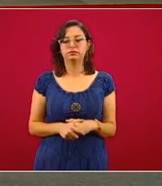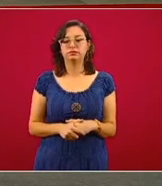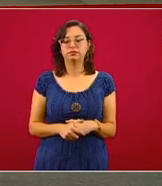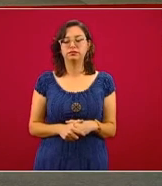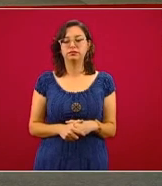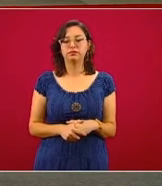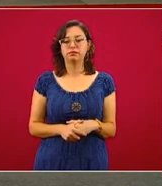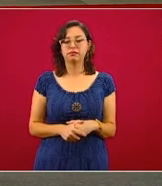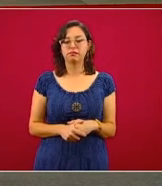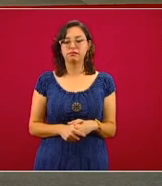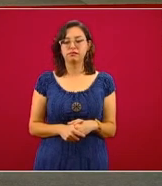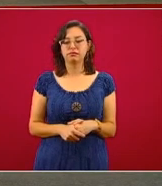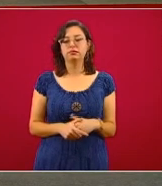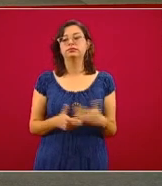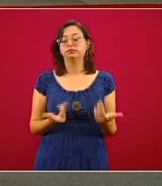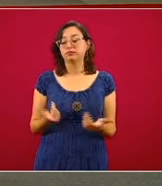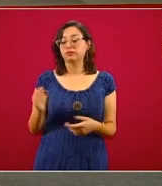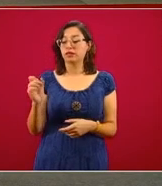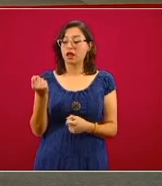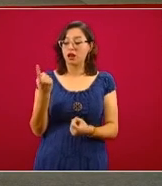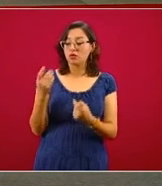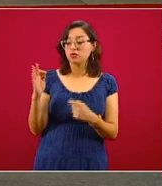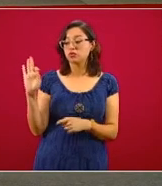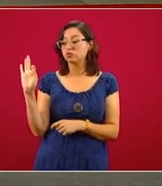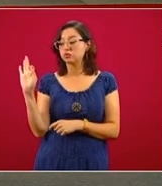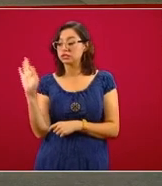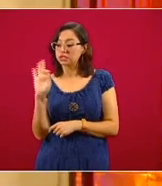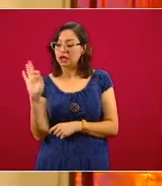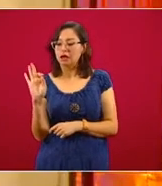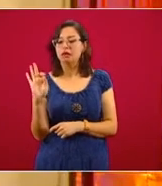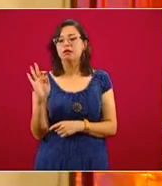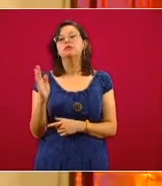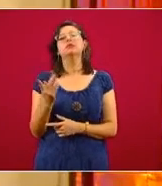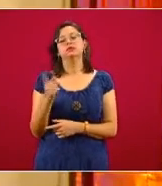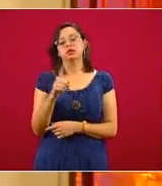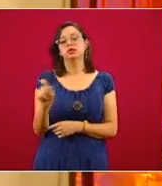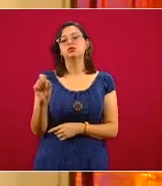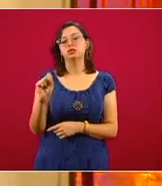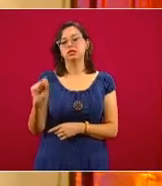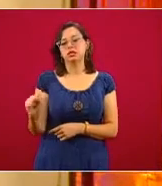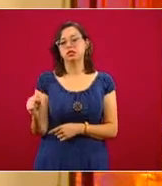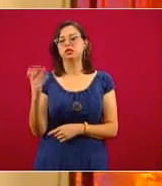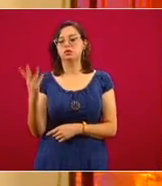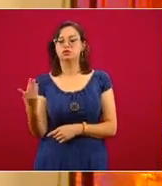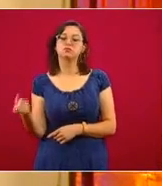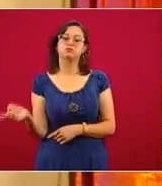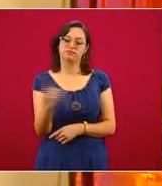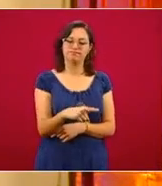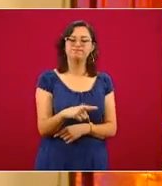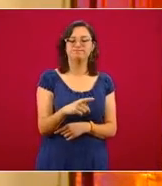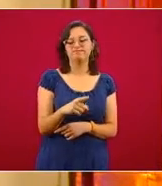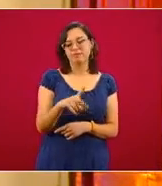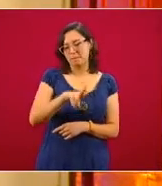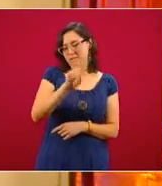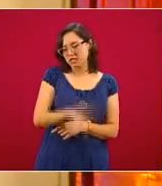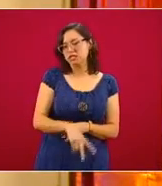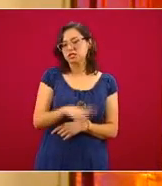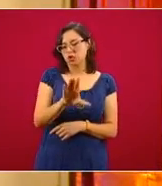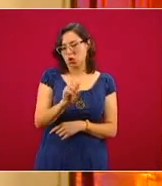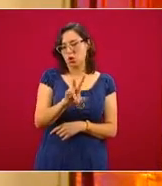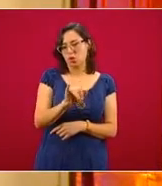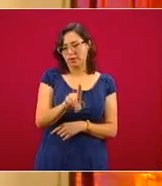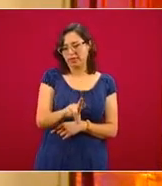data stabilize and show some variation during the upcoming days. We have few suspect days so far. We